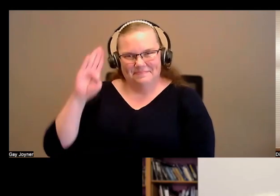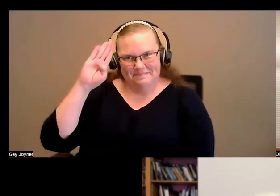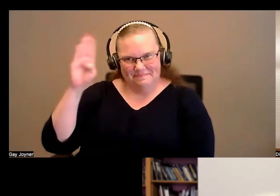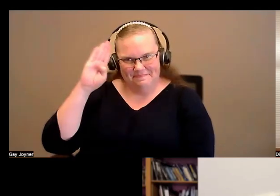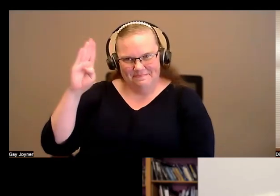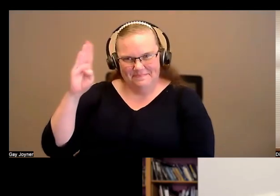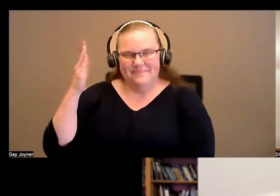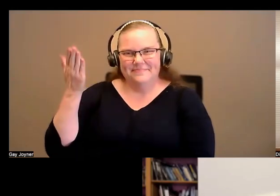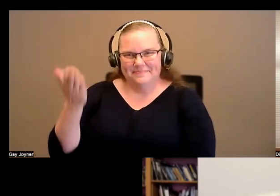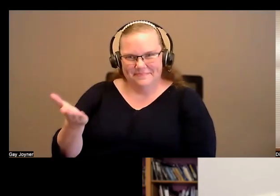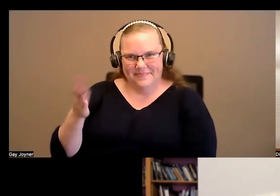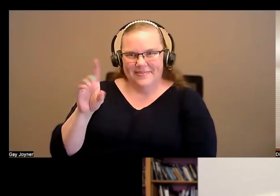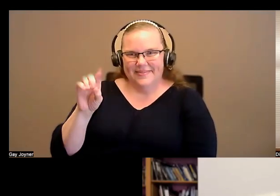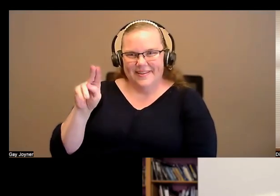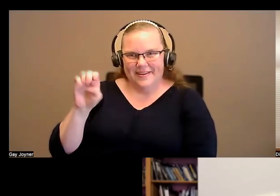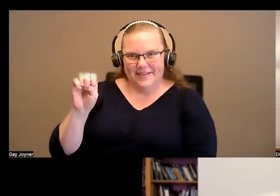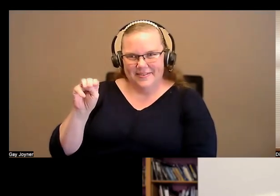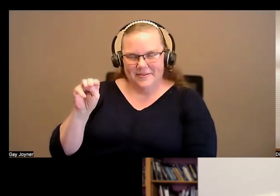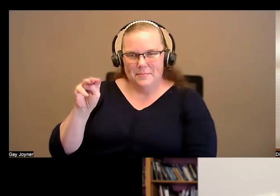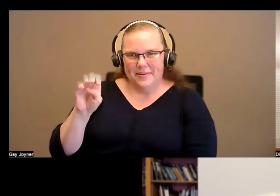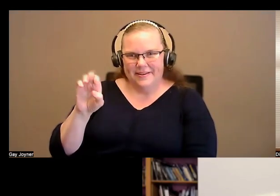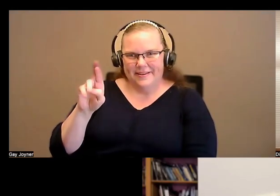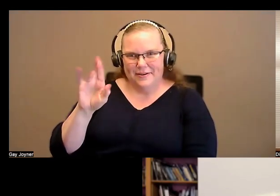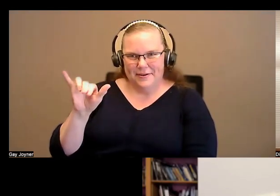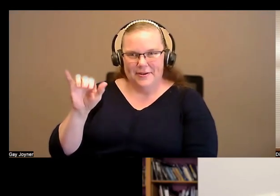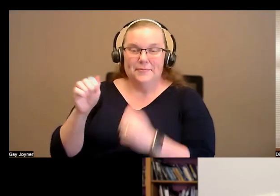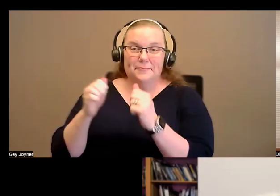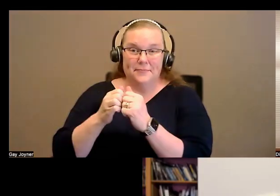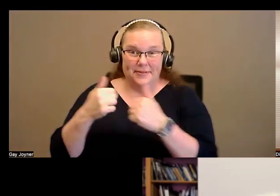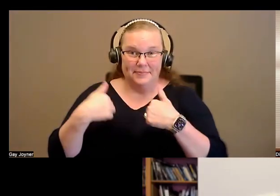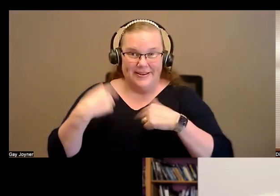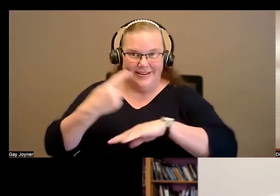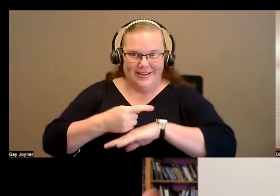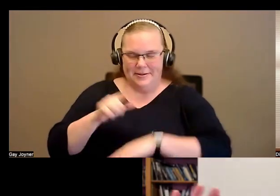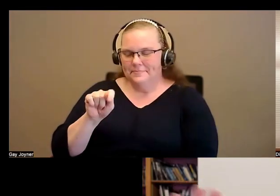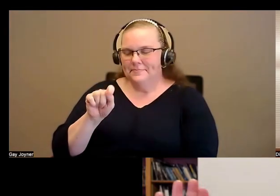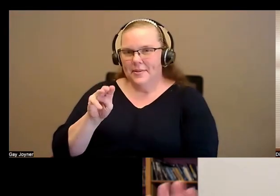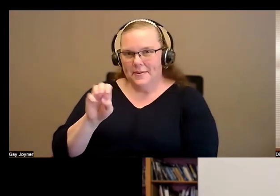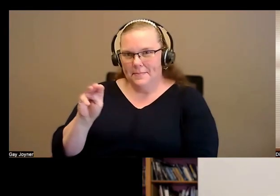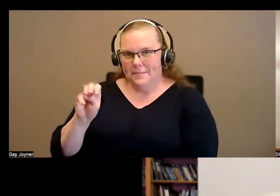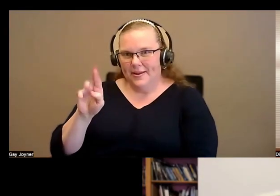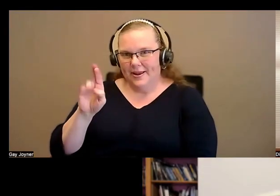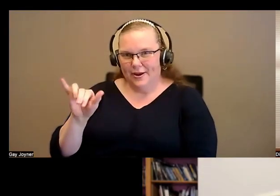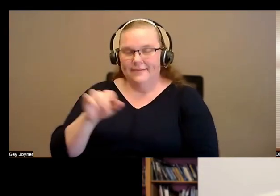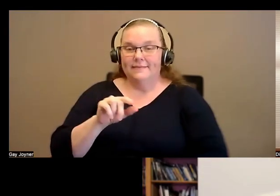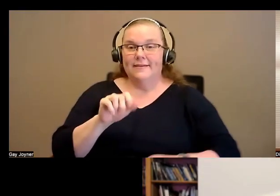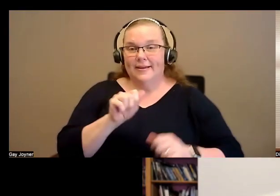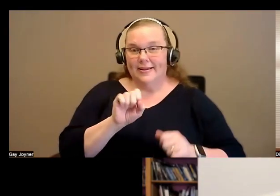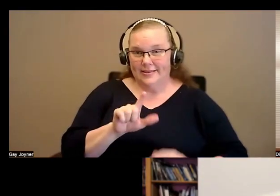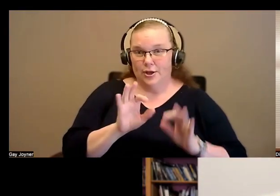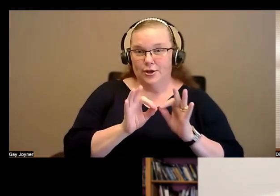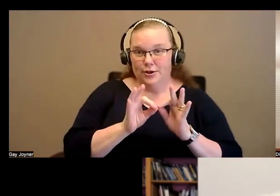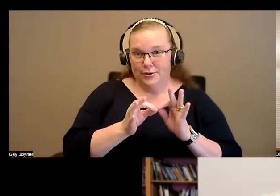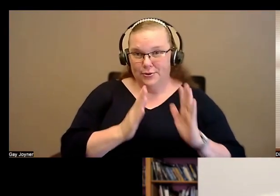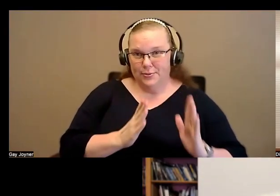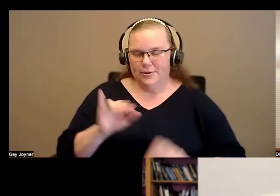Hi, I'm Diane McGarry with Dragett Arts. With me today are co-host Tom McGarry and ASL interpreter Gay